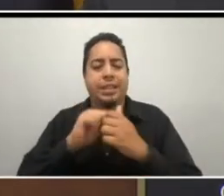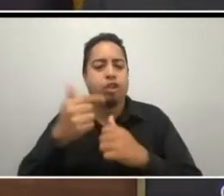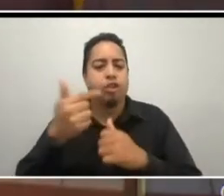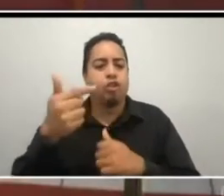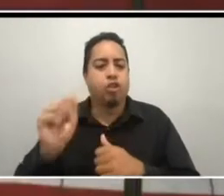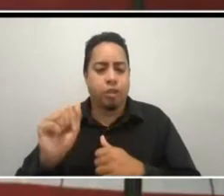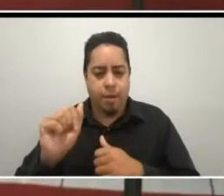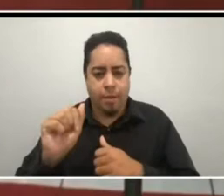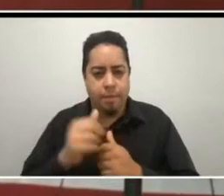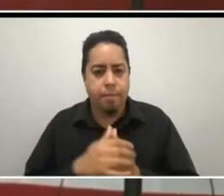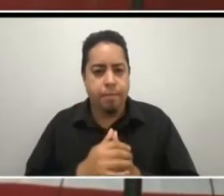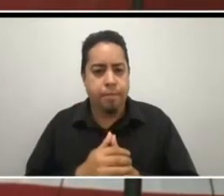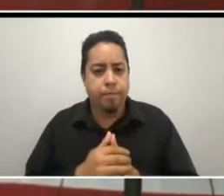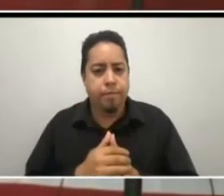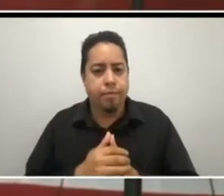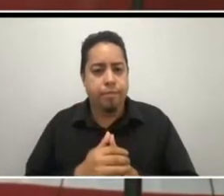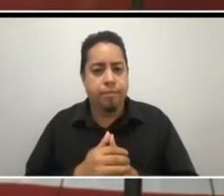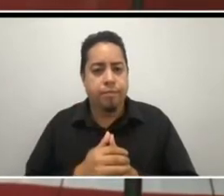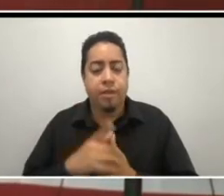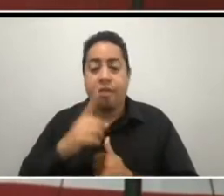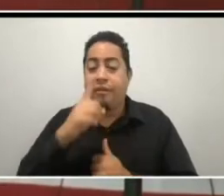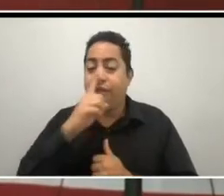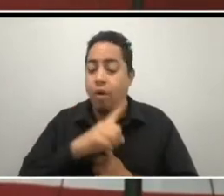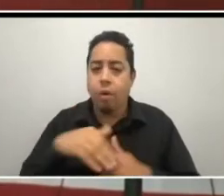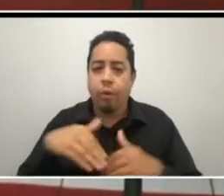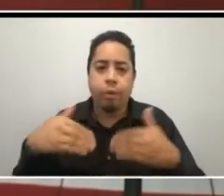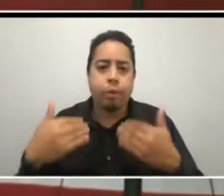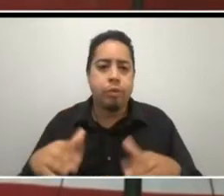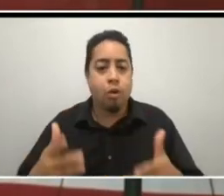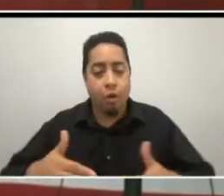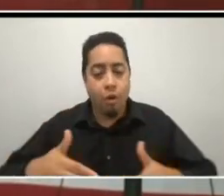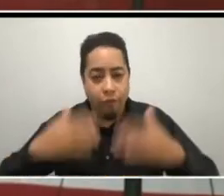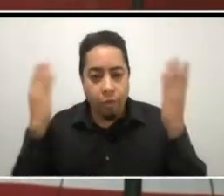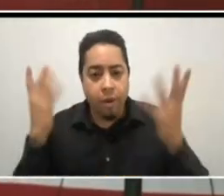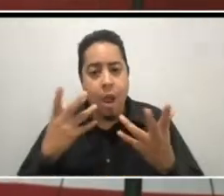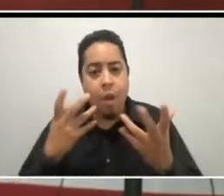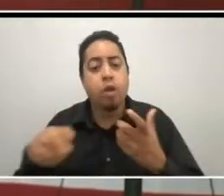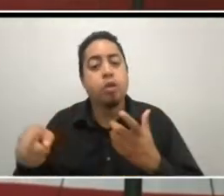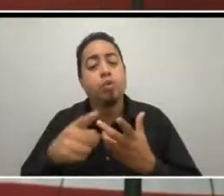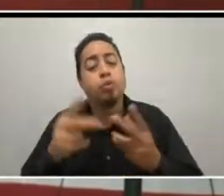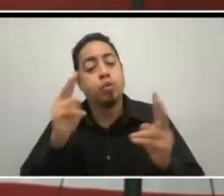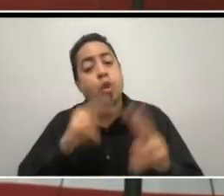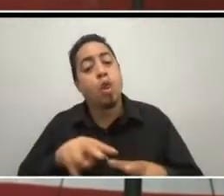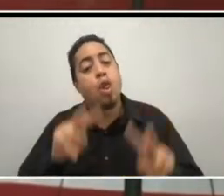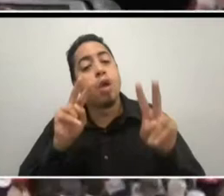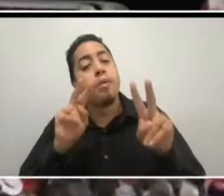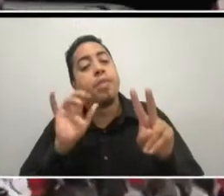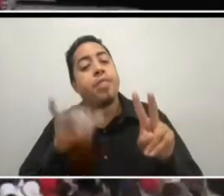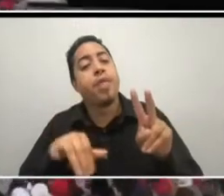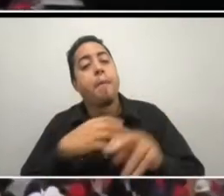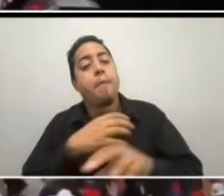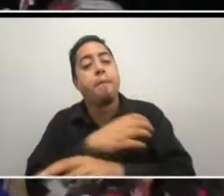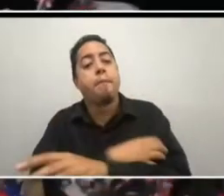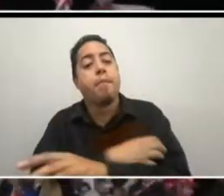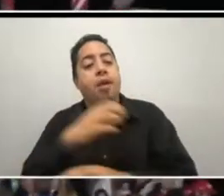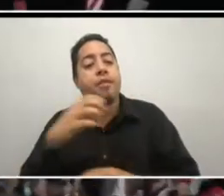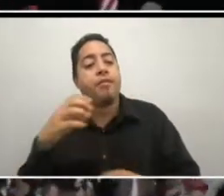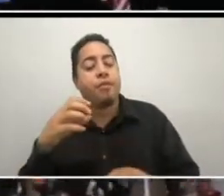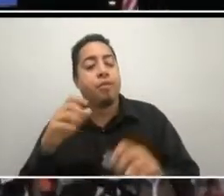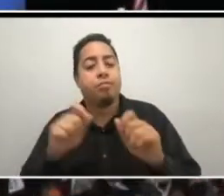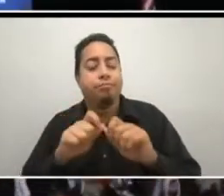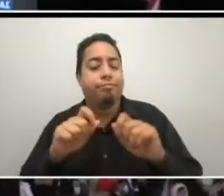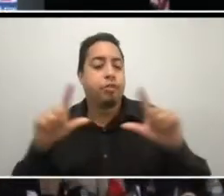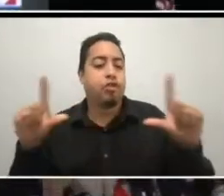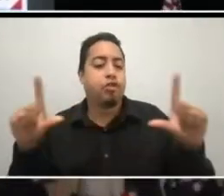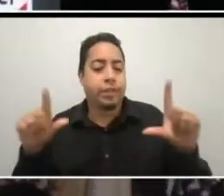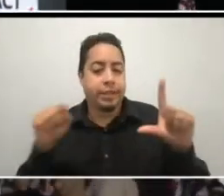Evidence of fraud is overwhelming. And again, I'm going to ask you to look up at that very, very powerful and very expensive screen. Hidden